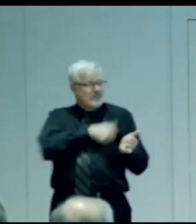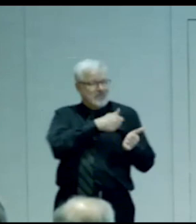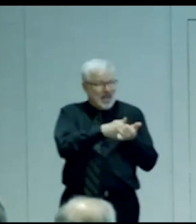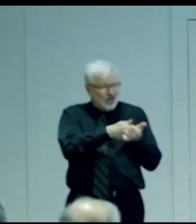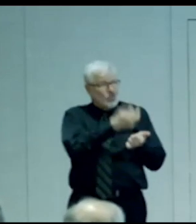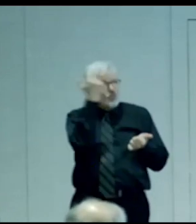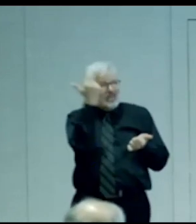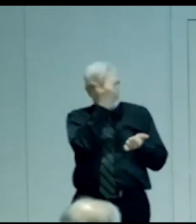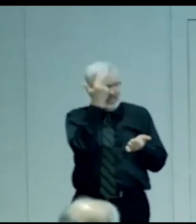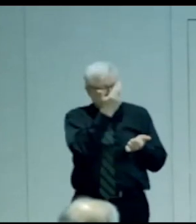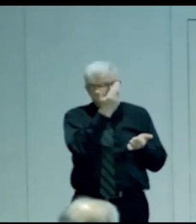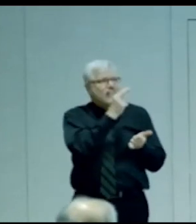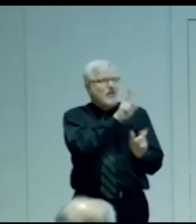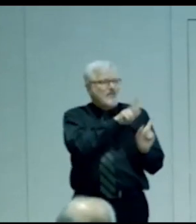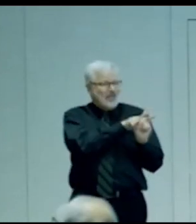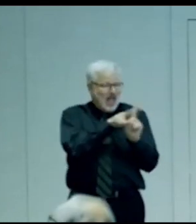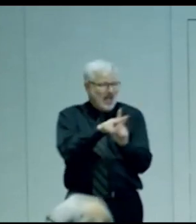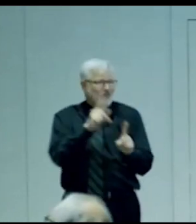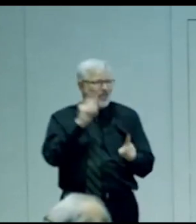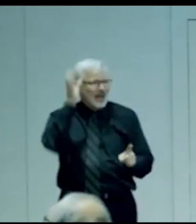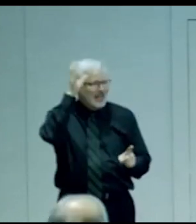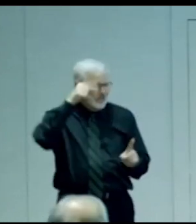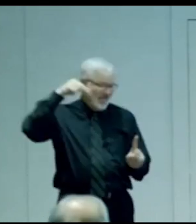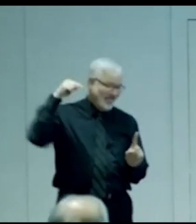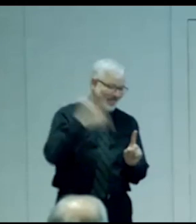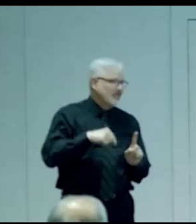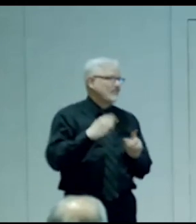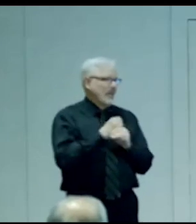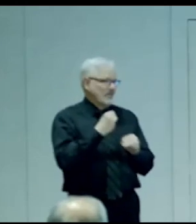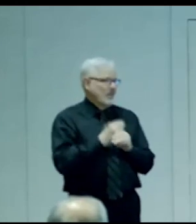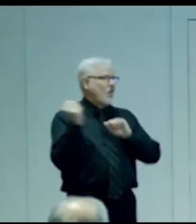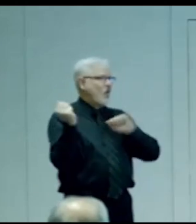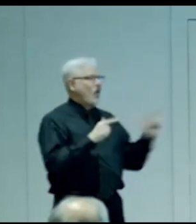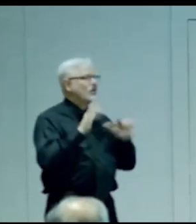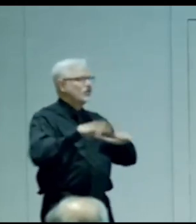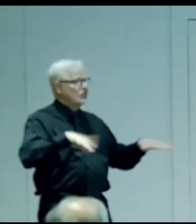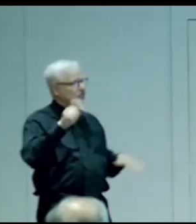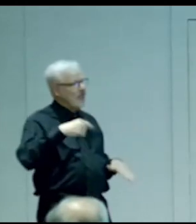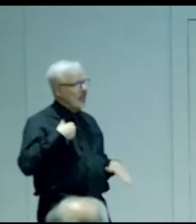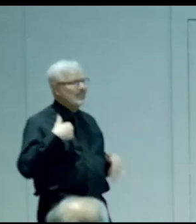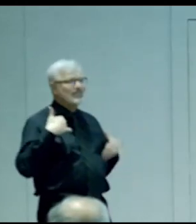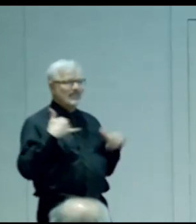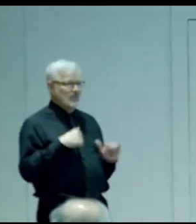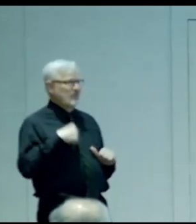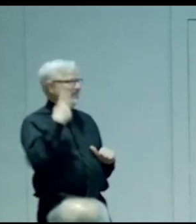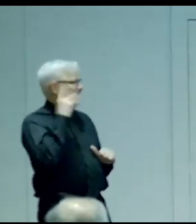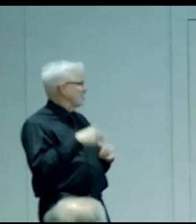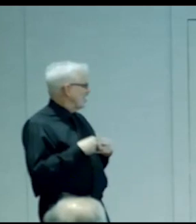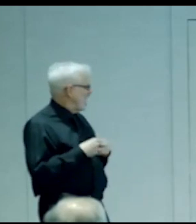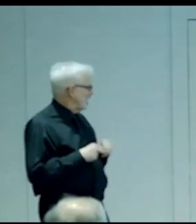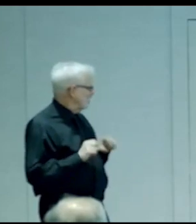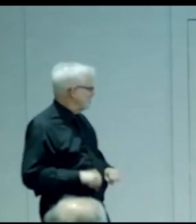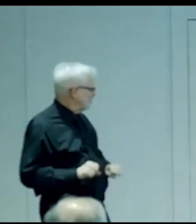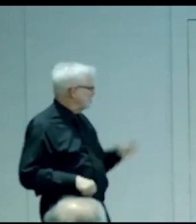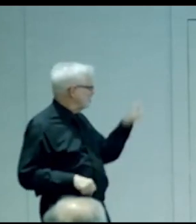apply these concepts, that's the mathematics that all children should have. And yet we see in this slide